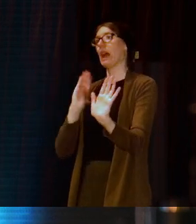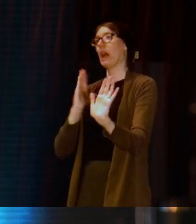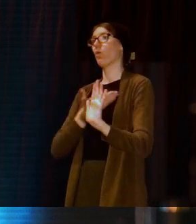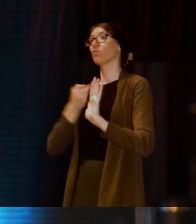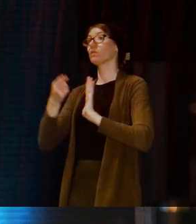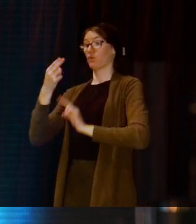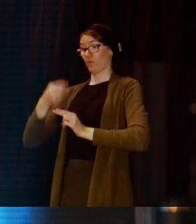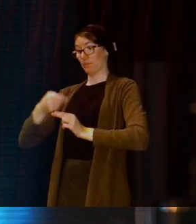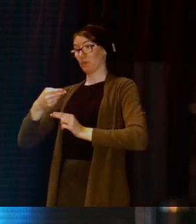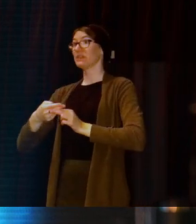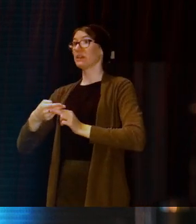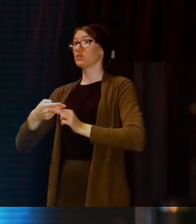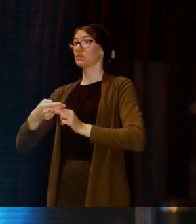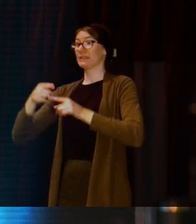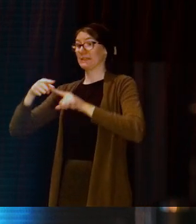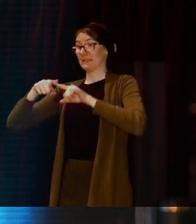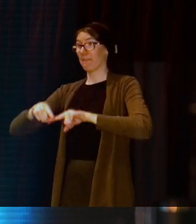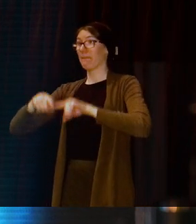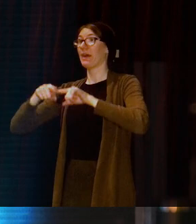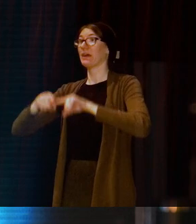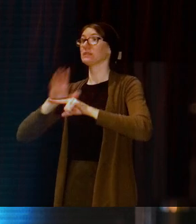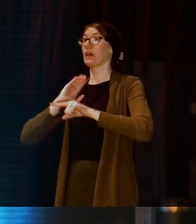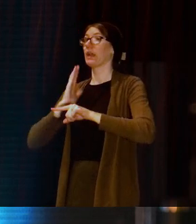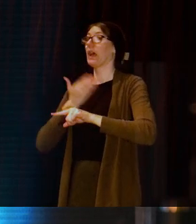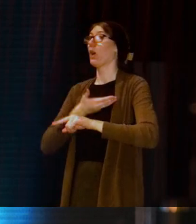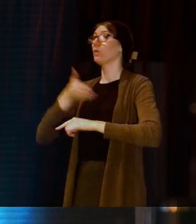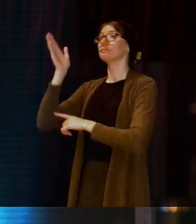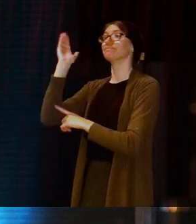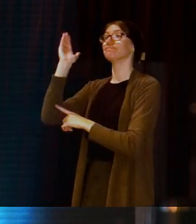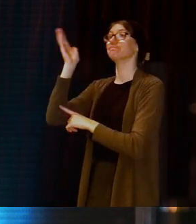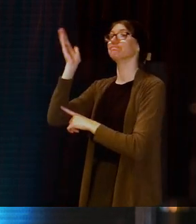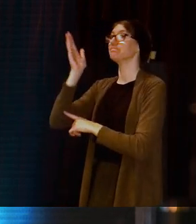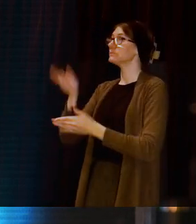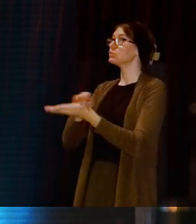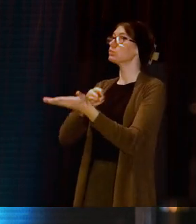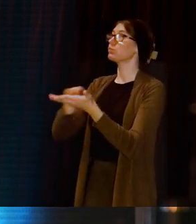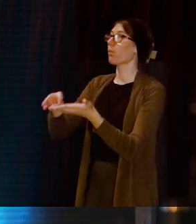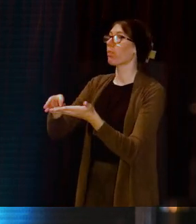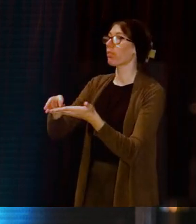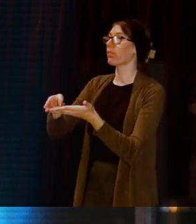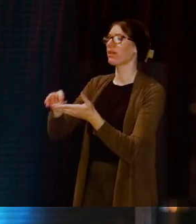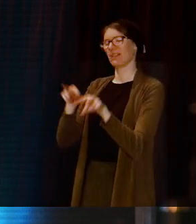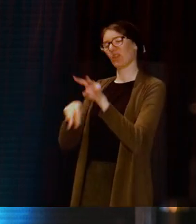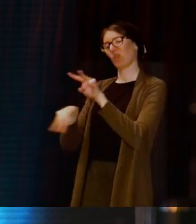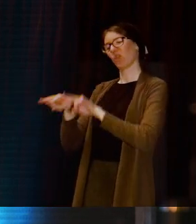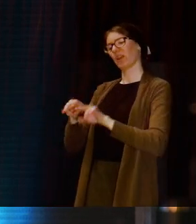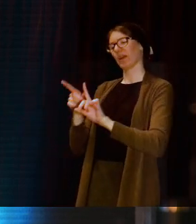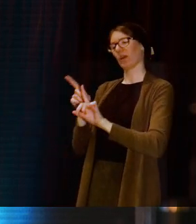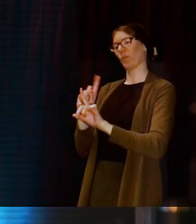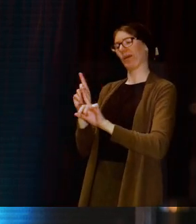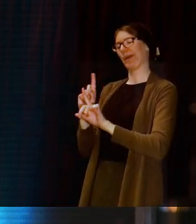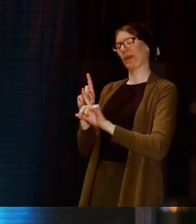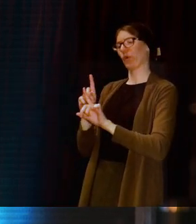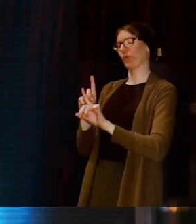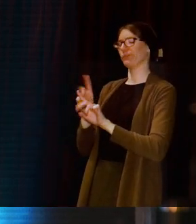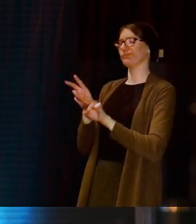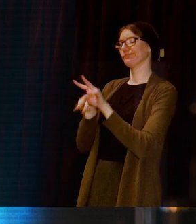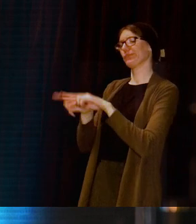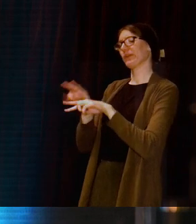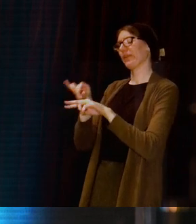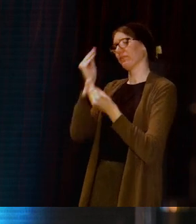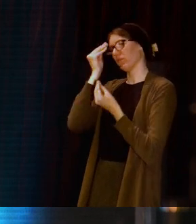hinges on us speaking the truth. That's important for us. Consider your sources. Be wise,